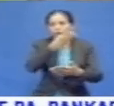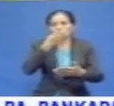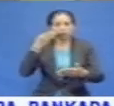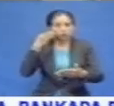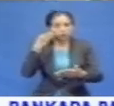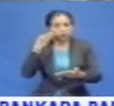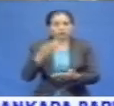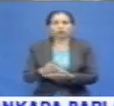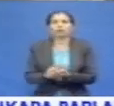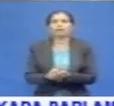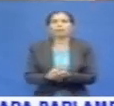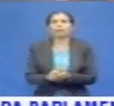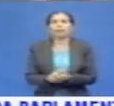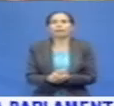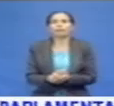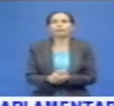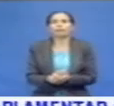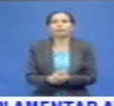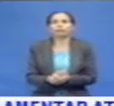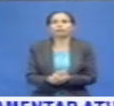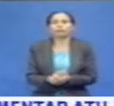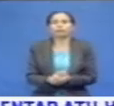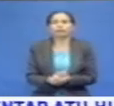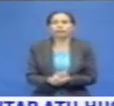rotates no termômetros. Nuno Moraes, Alexandre Santos, ba RTTL.